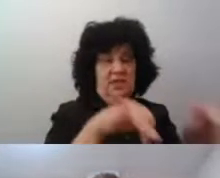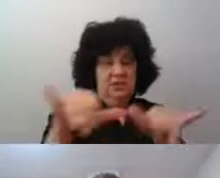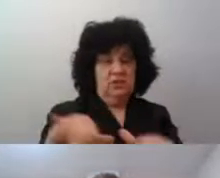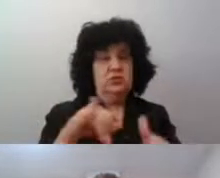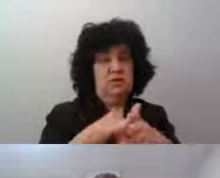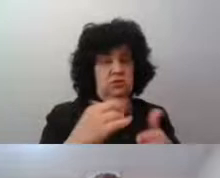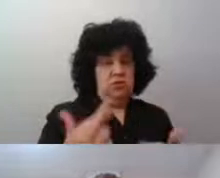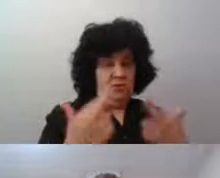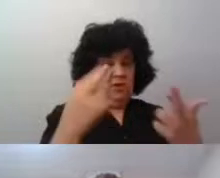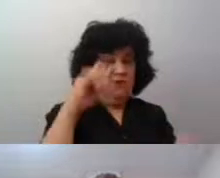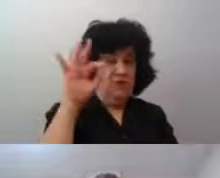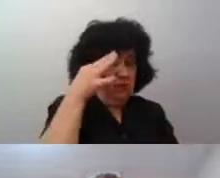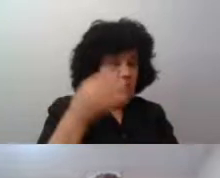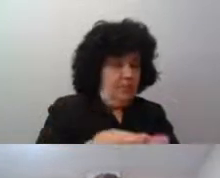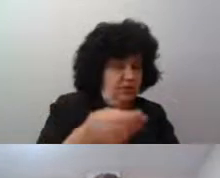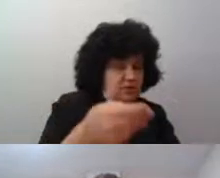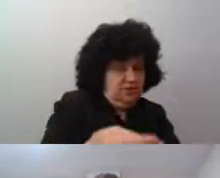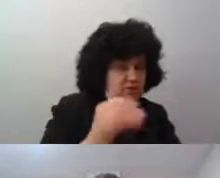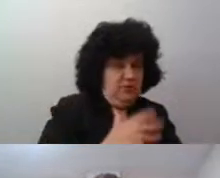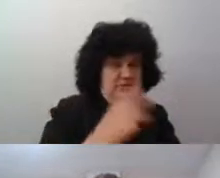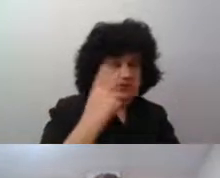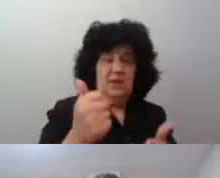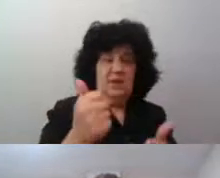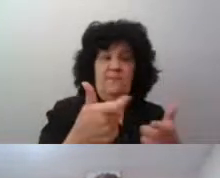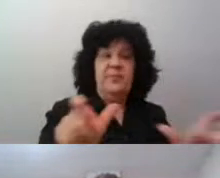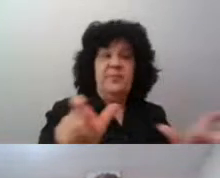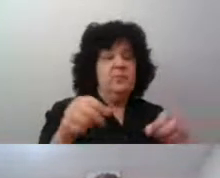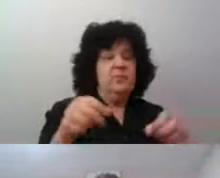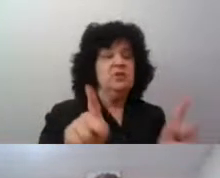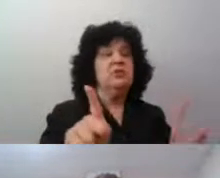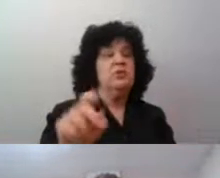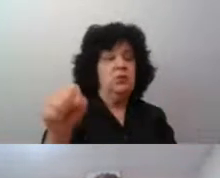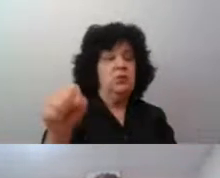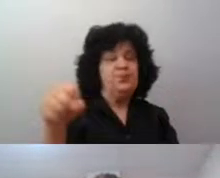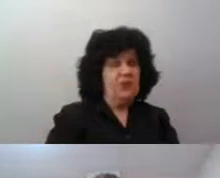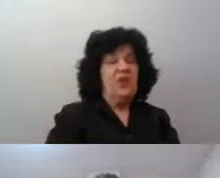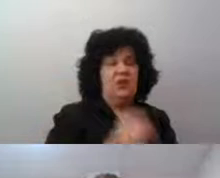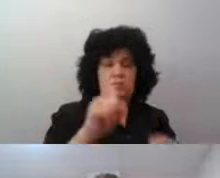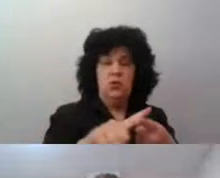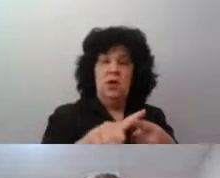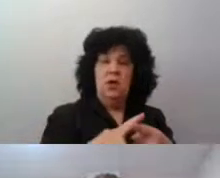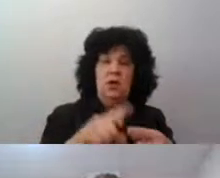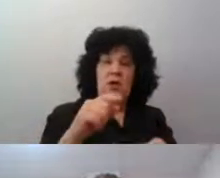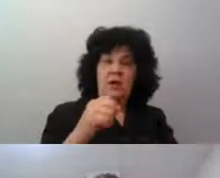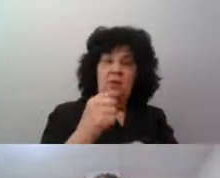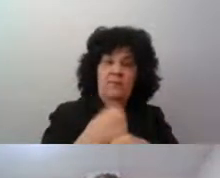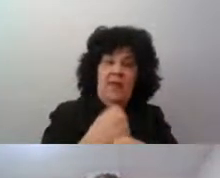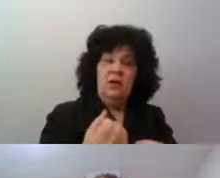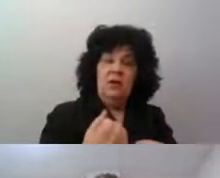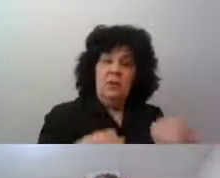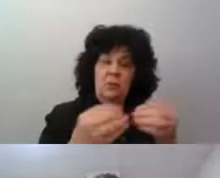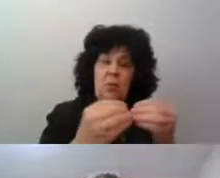purchasing. And we really see a big opportunity to update and create a more